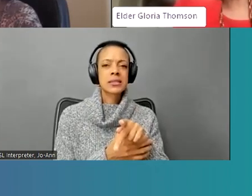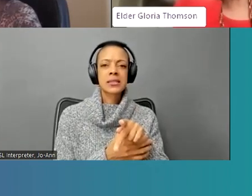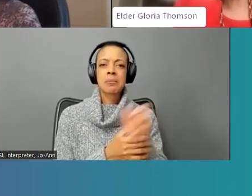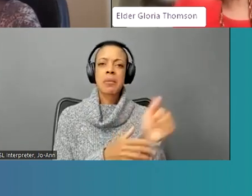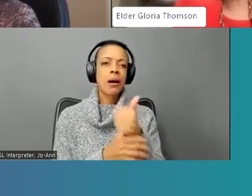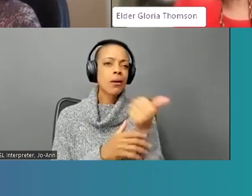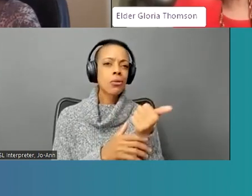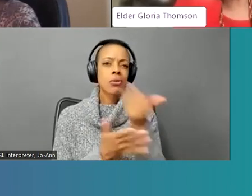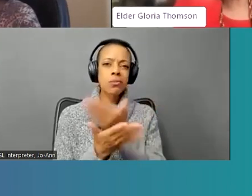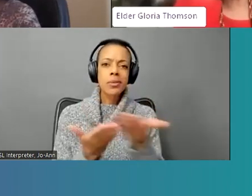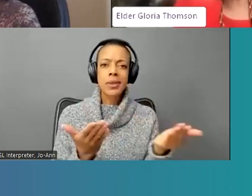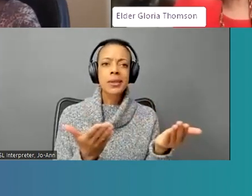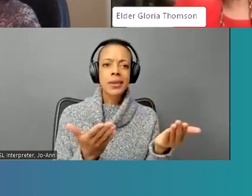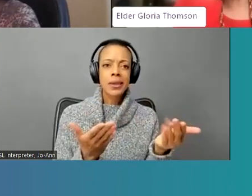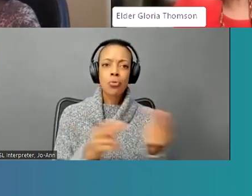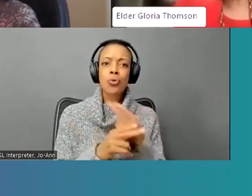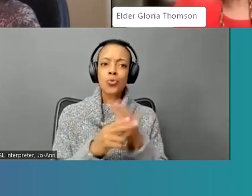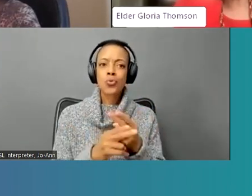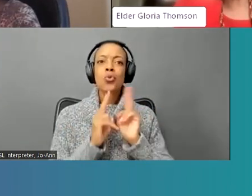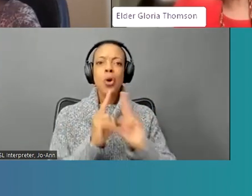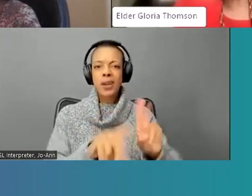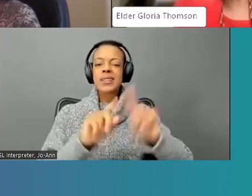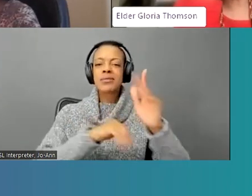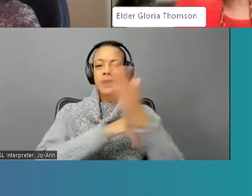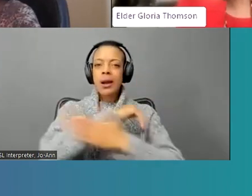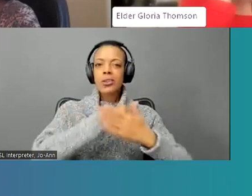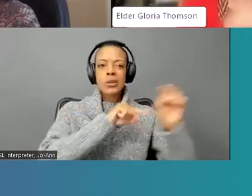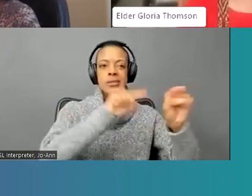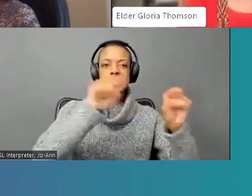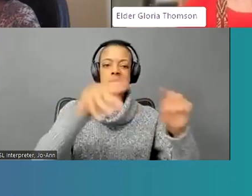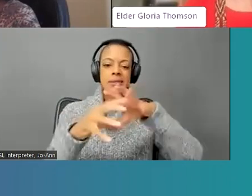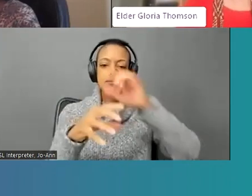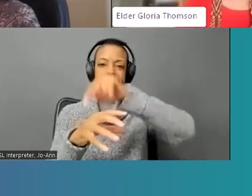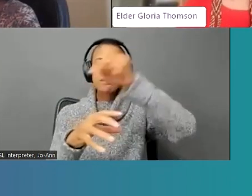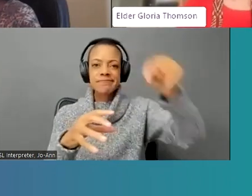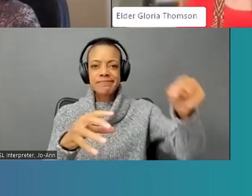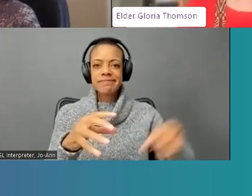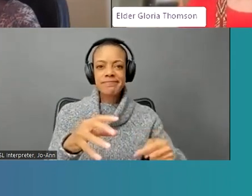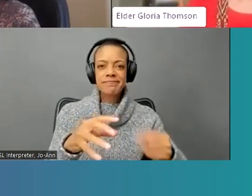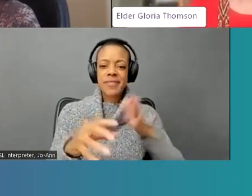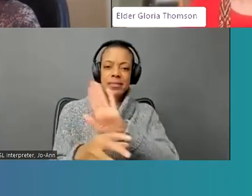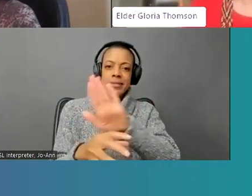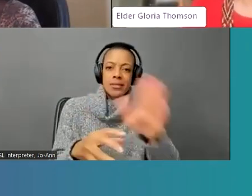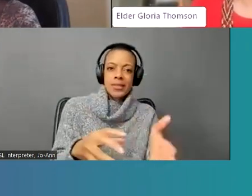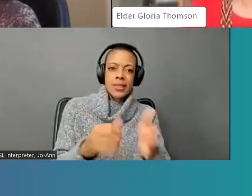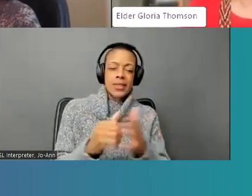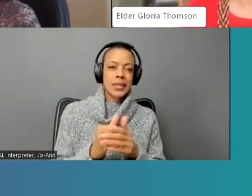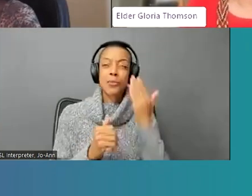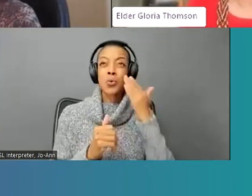they honor in those other countries. So I don't think that if they're immigrants